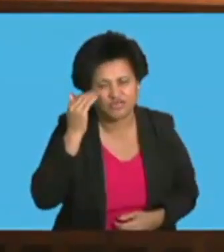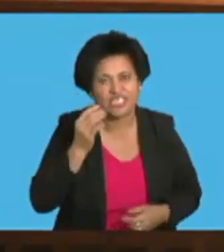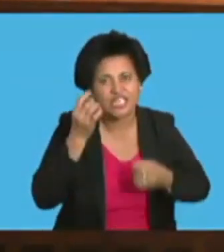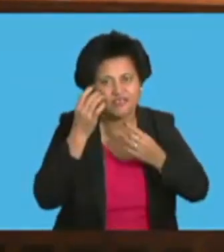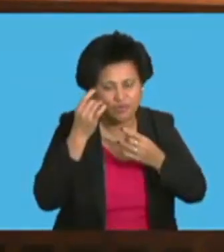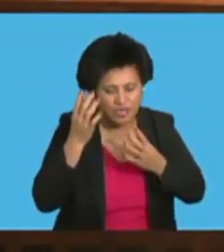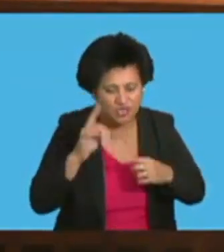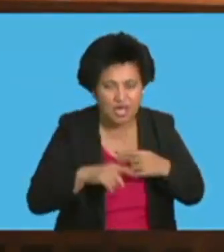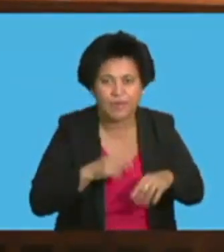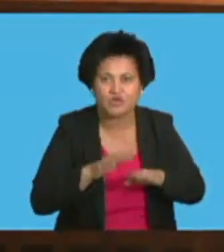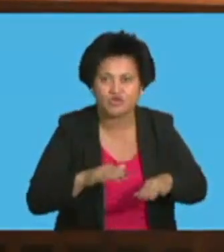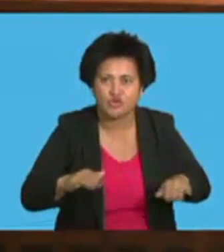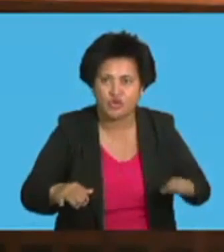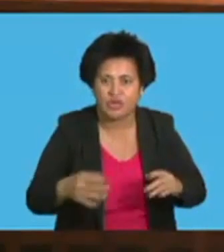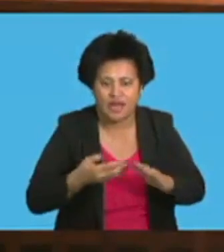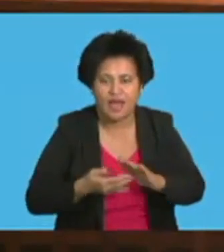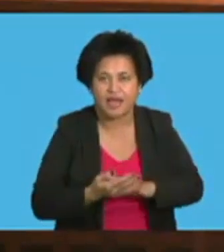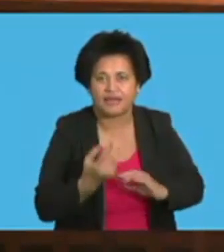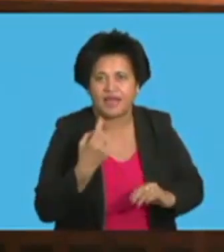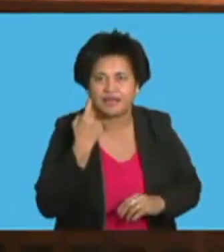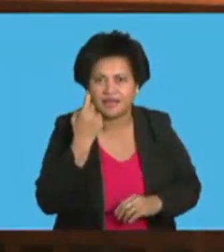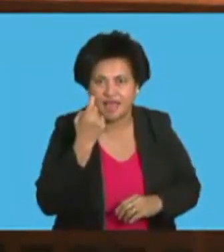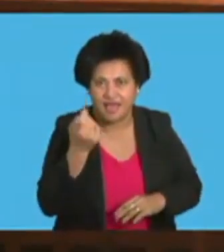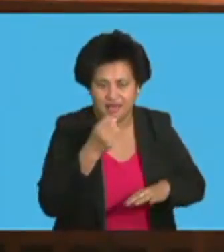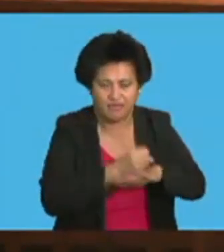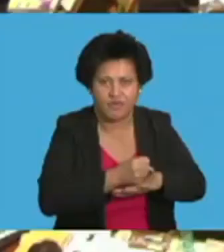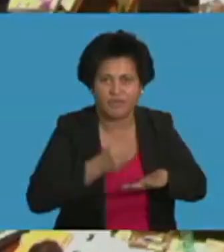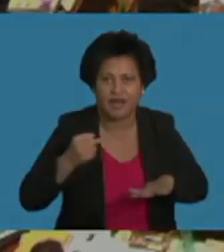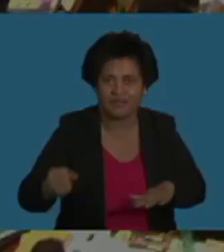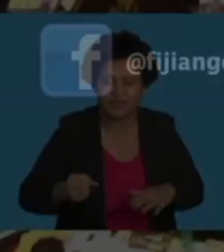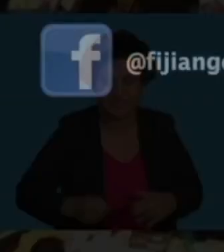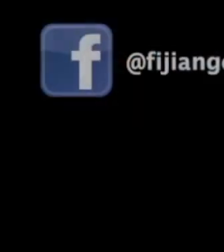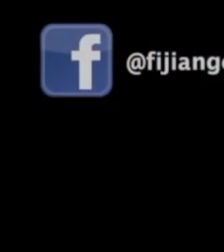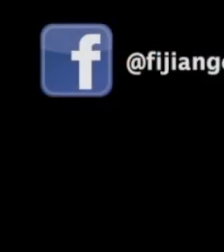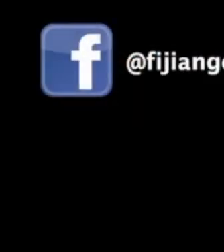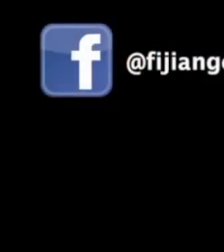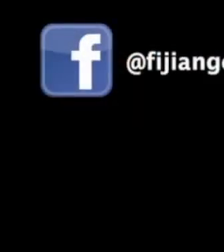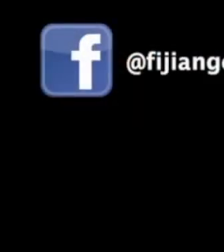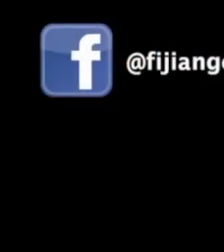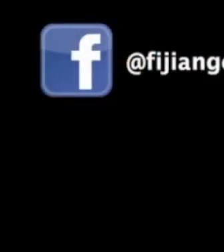state at the present time. Thank you. Thank you.